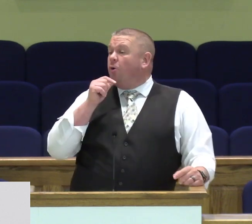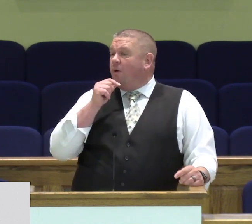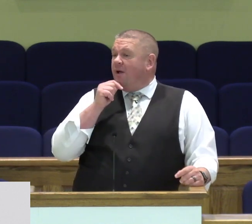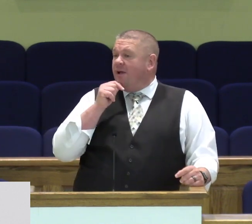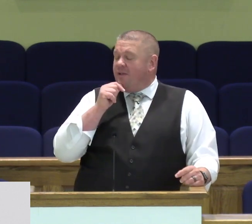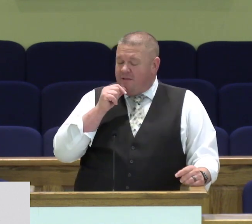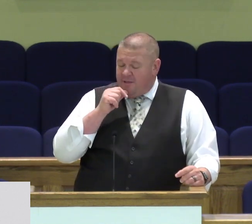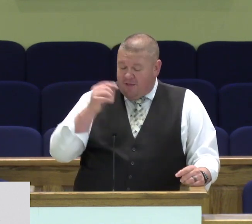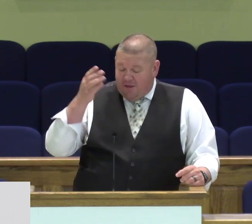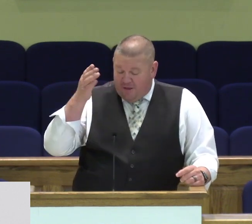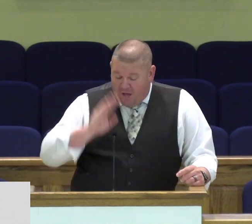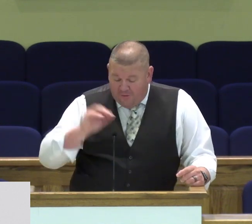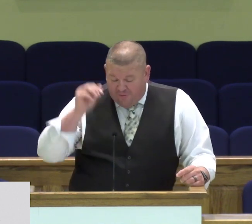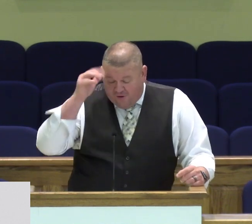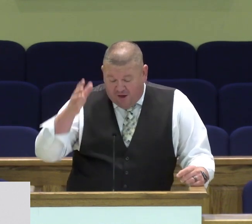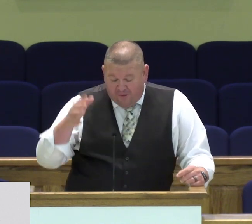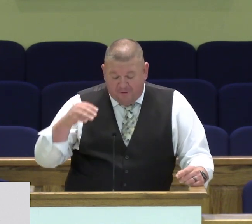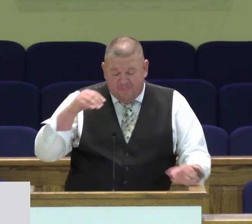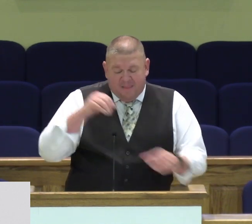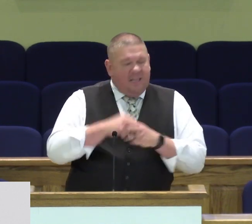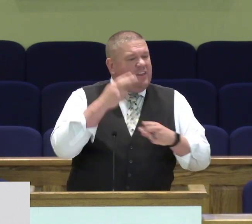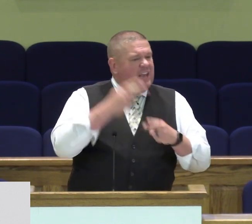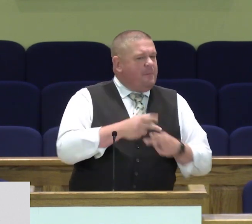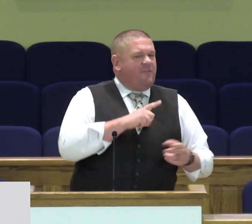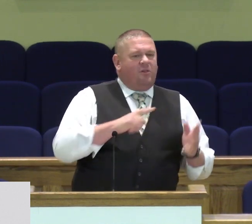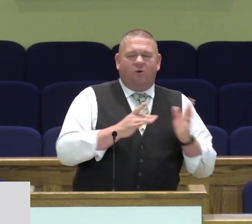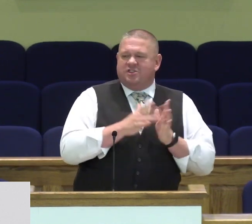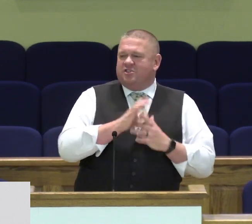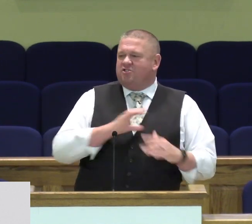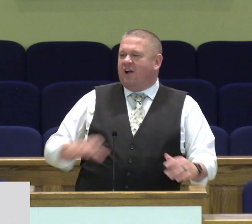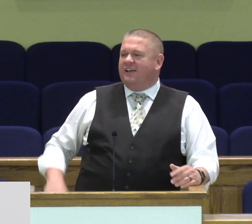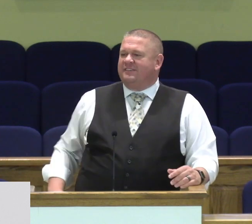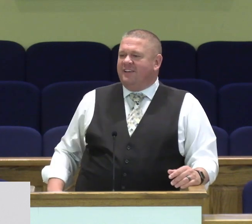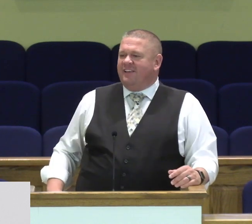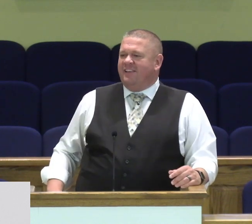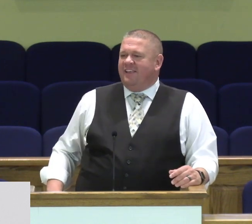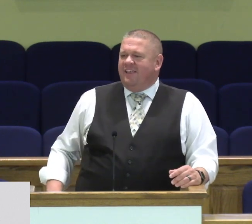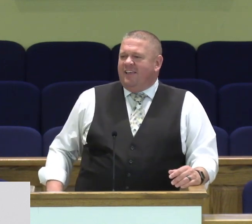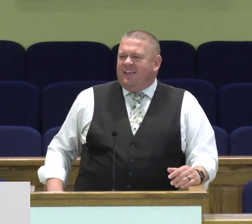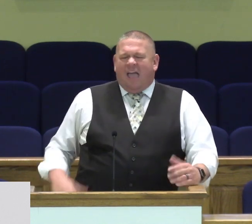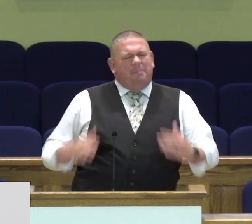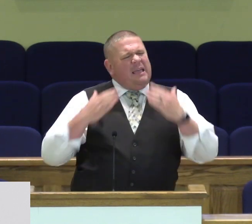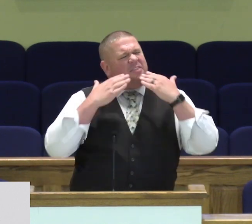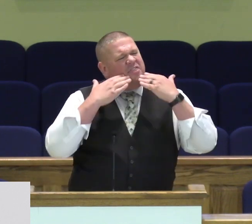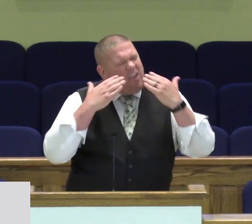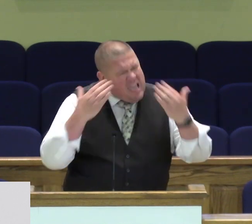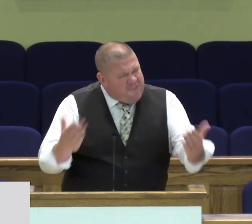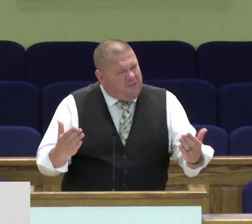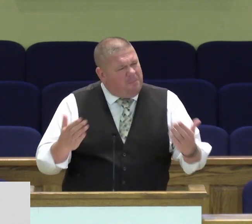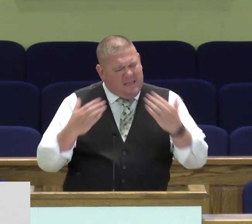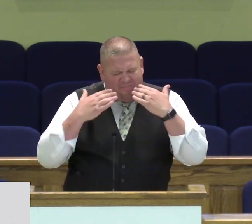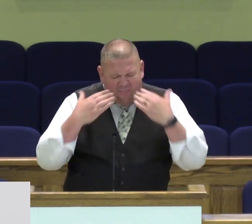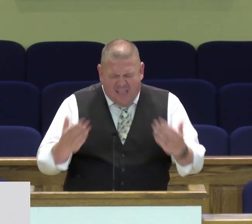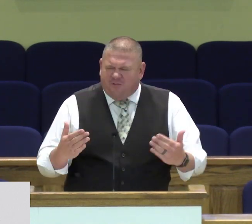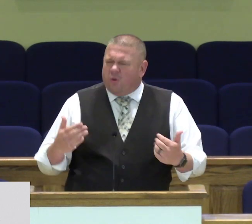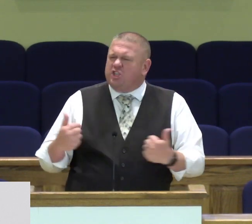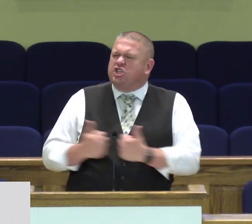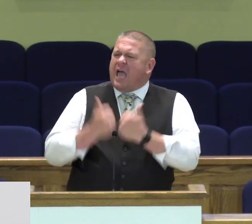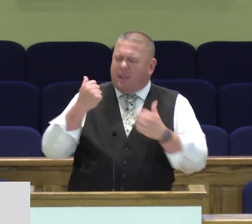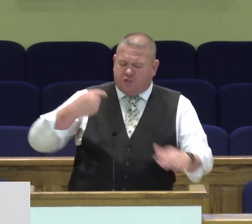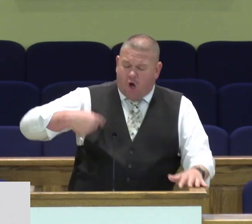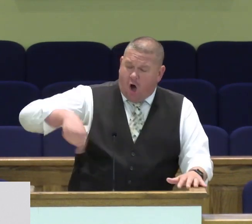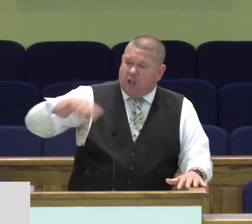who? God the Father, in the name of our Lord Jesus Christ. And being thankful,